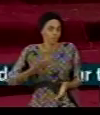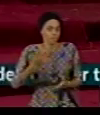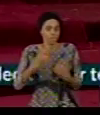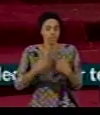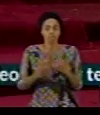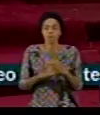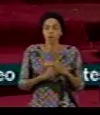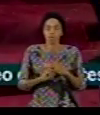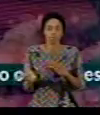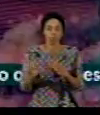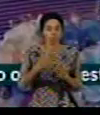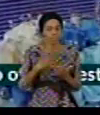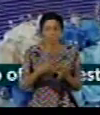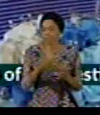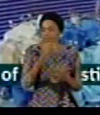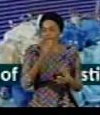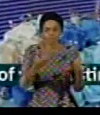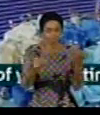back.